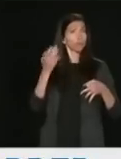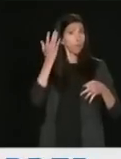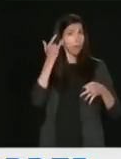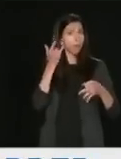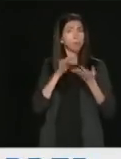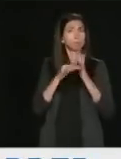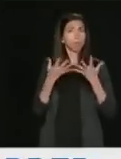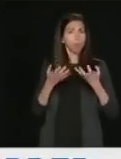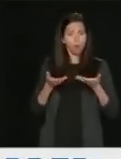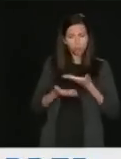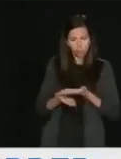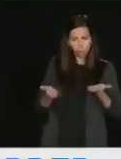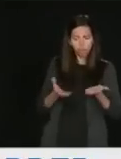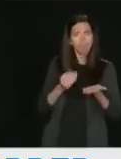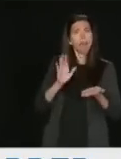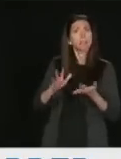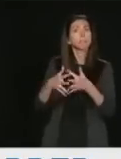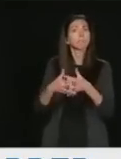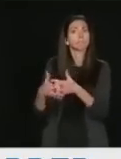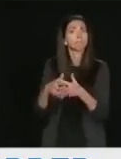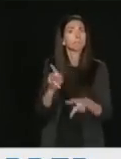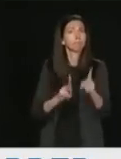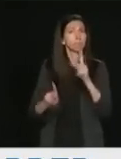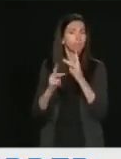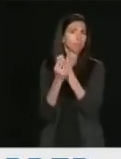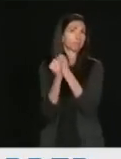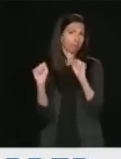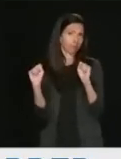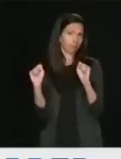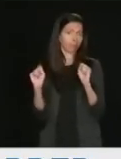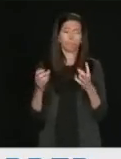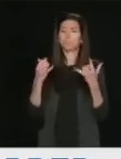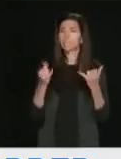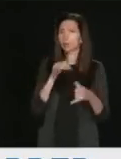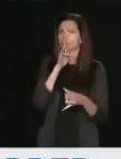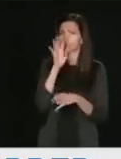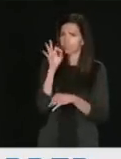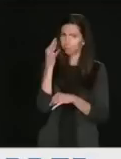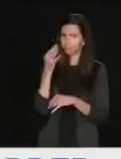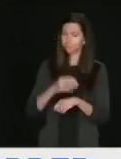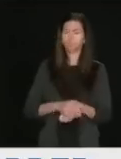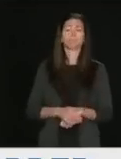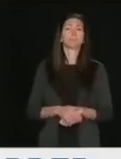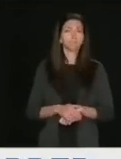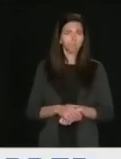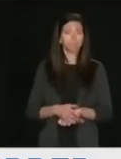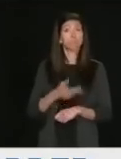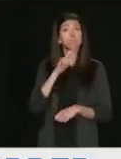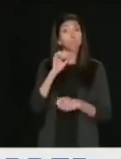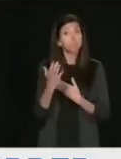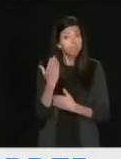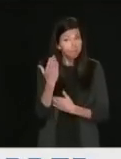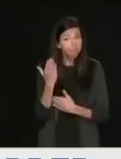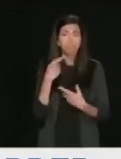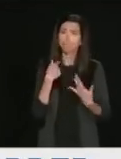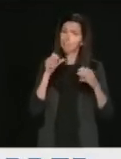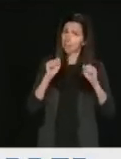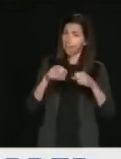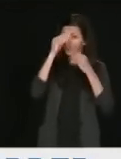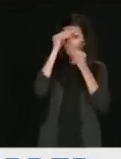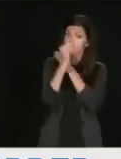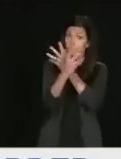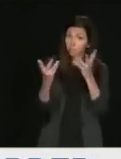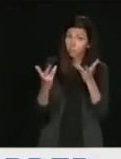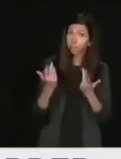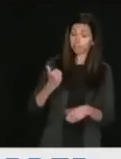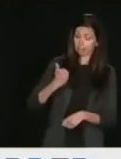safe. Ce matin, je peux vous confirmer que le Canada, I can confirm that Canada and the United States have agreed to